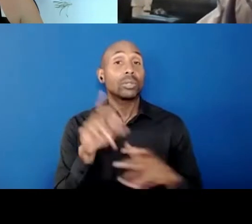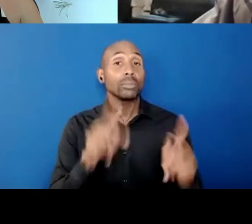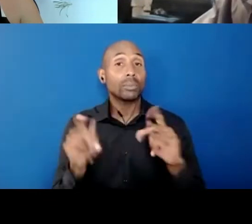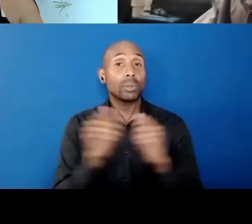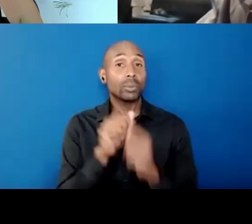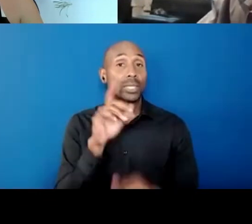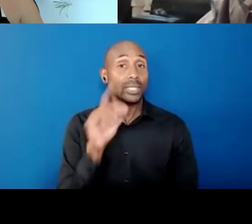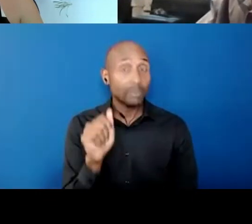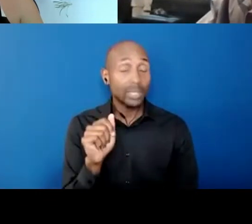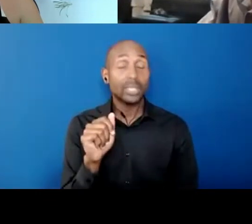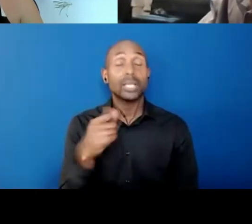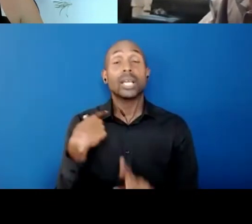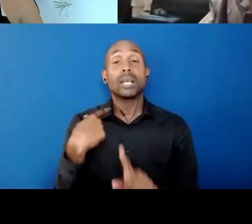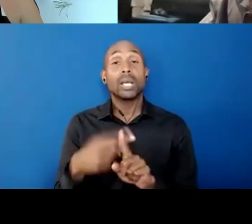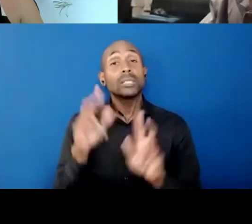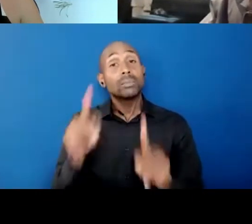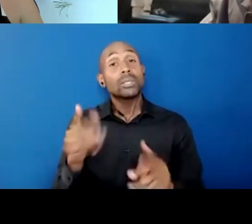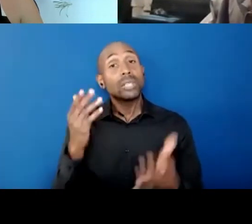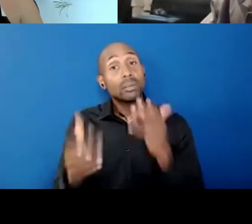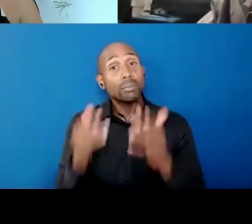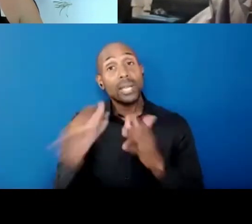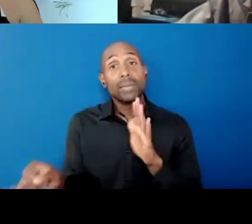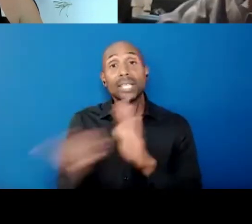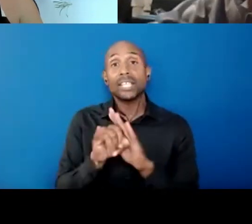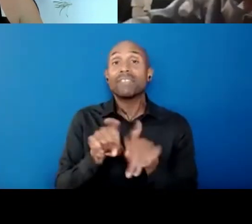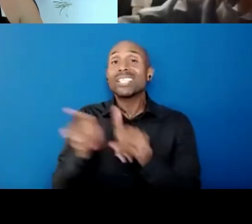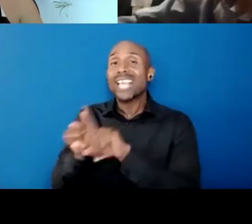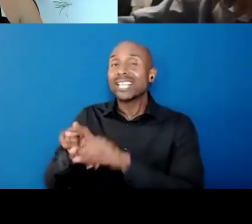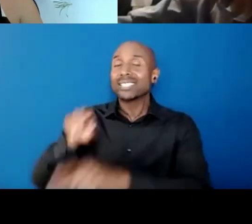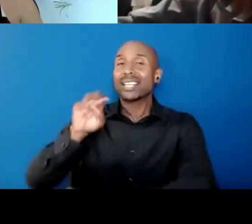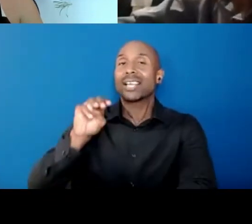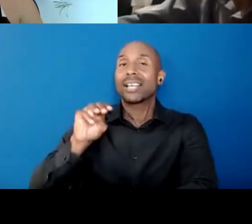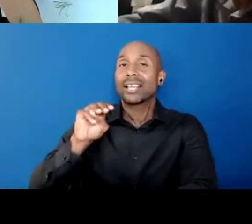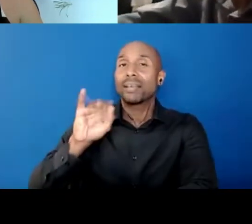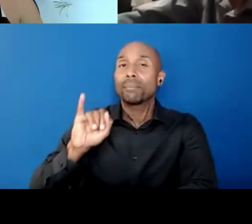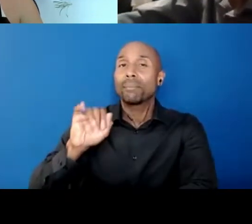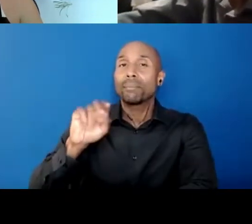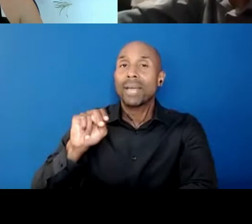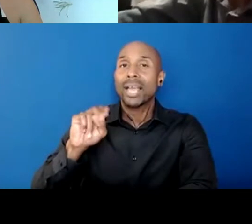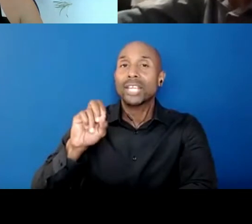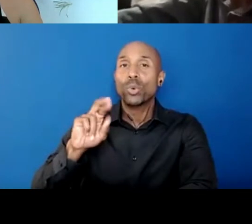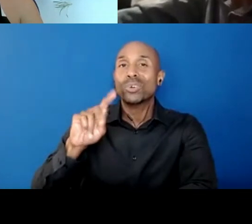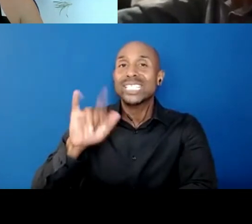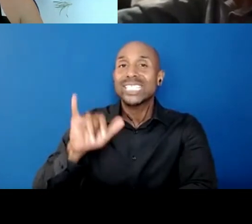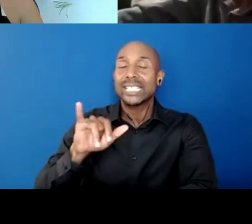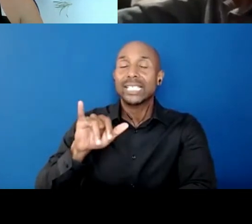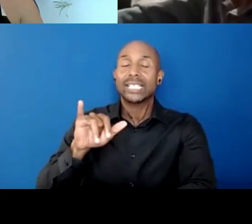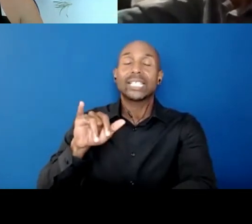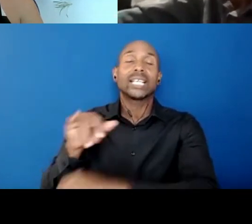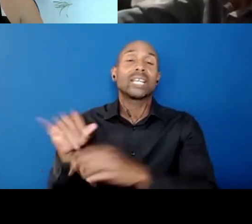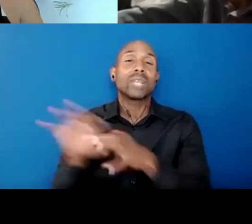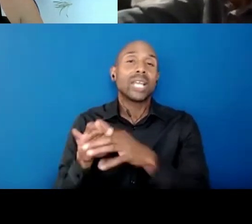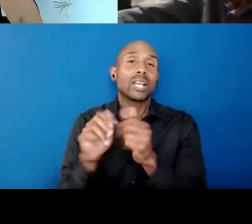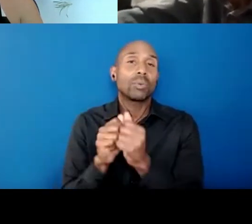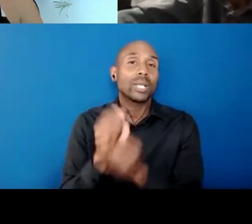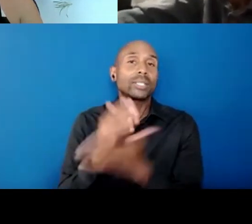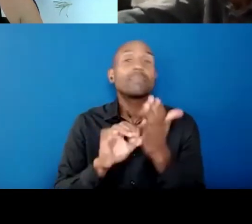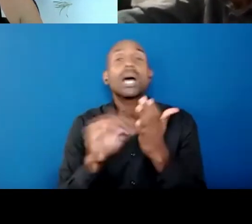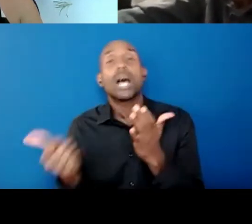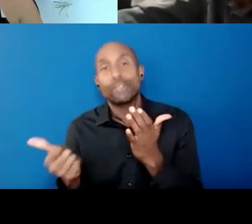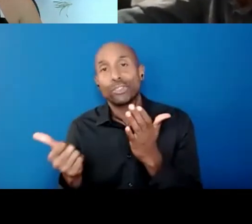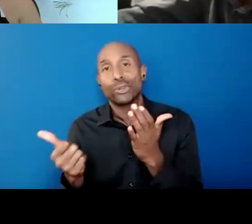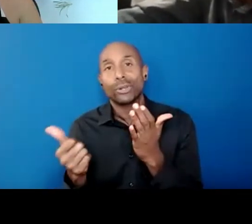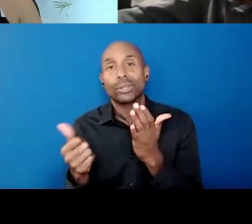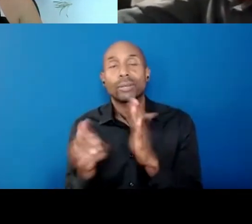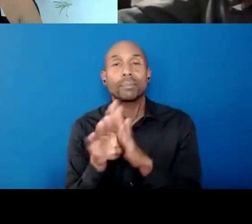with as a minority within another part of their background. Ashley, talk a bit about, if you